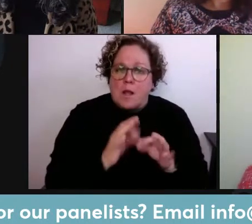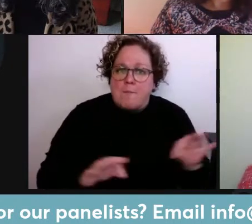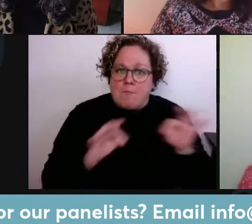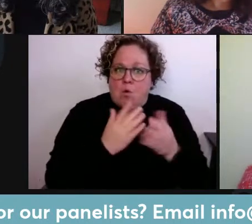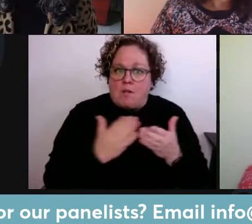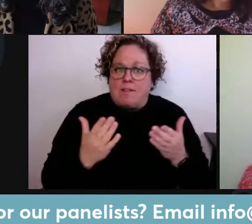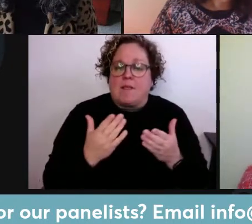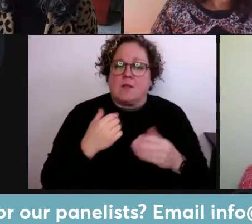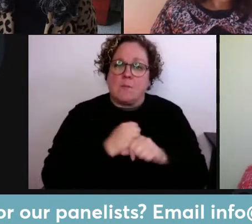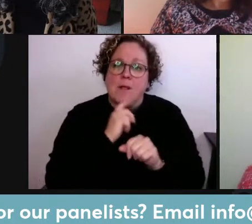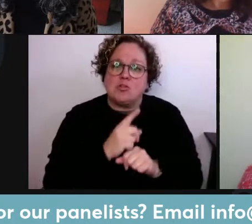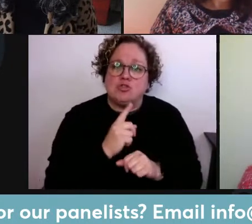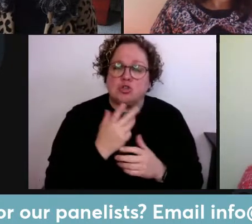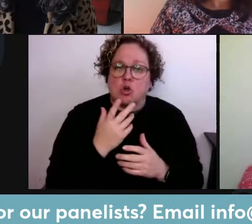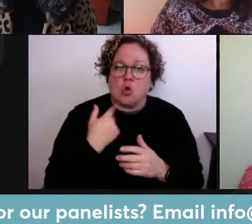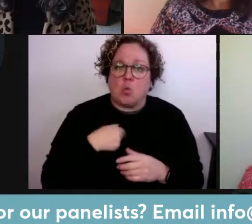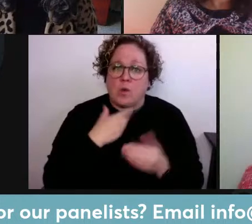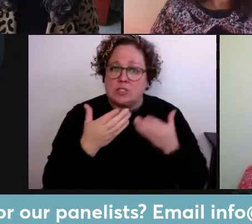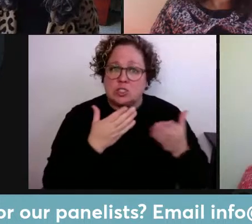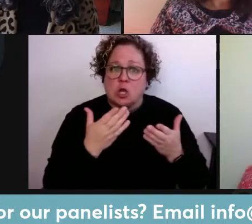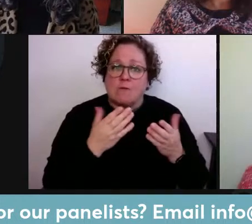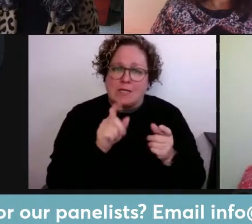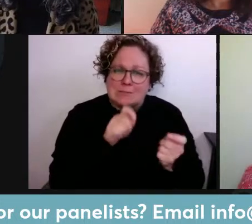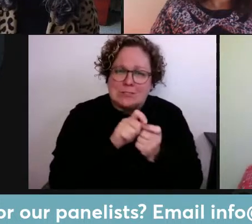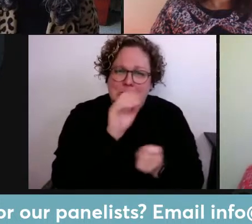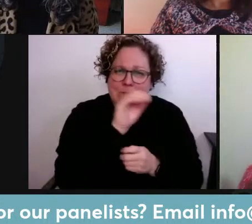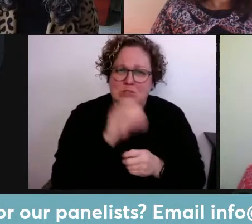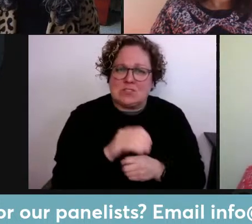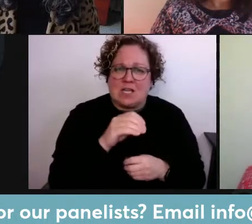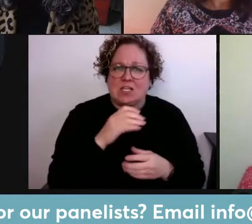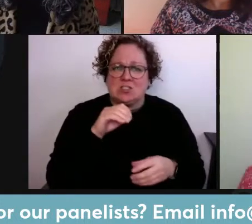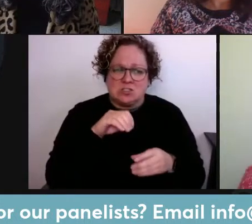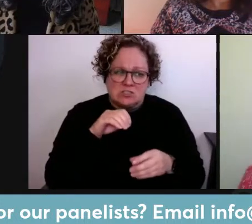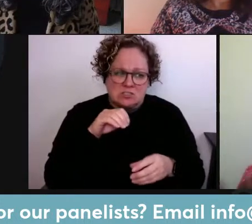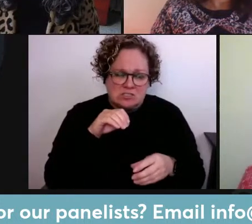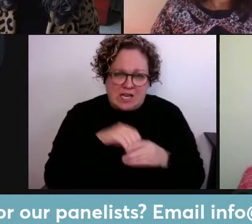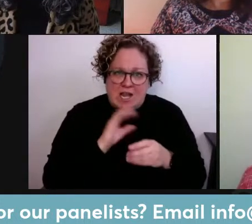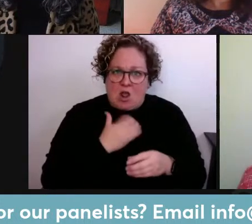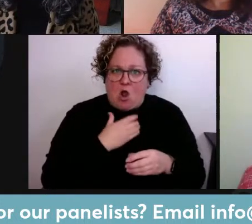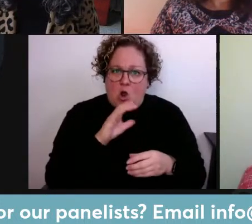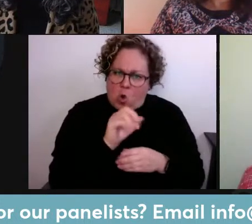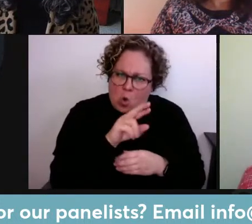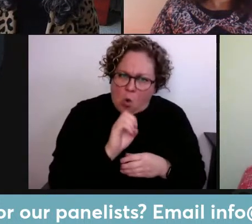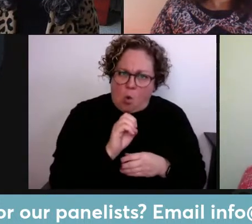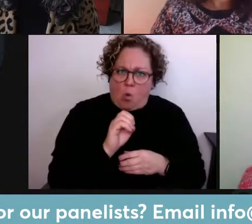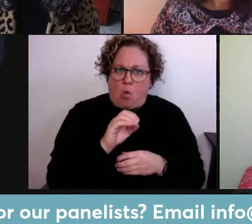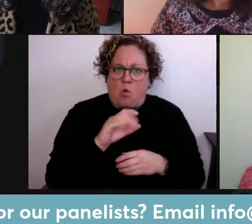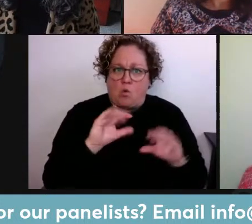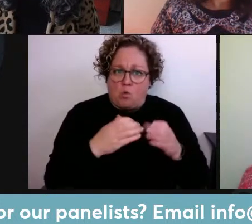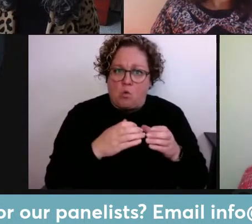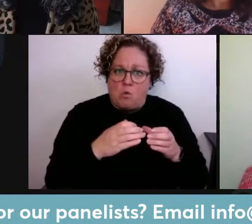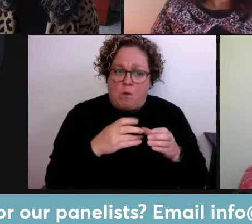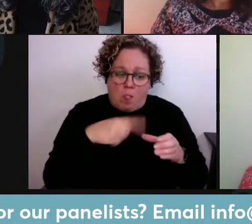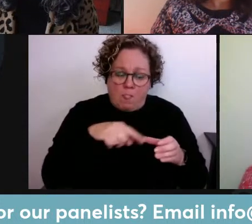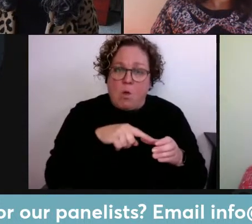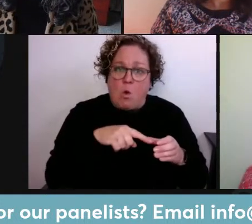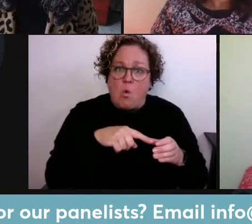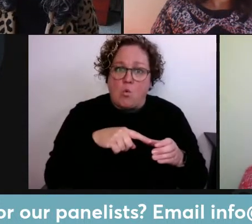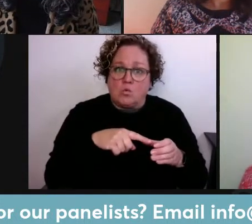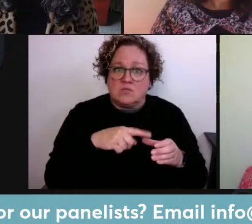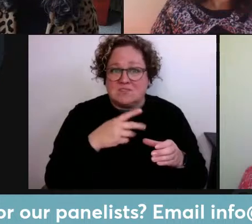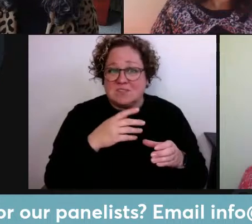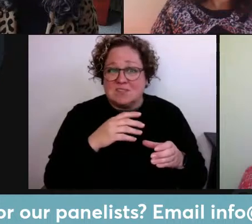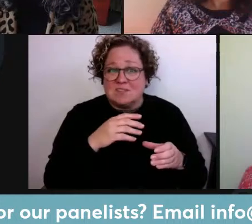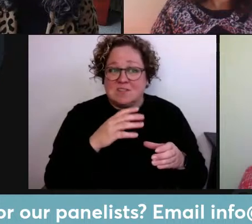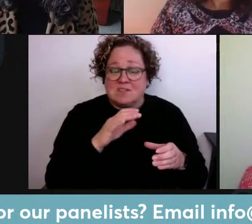percentage of coalition members, especially in our core group, our steering committee, are tenants. That was intentional, that was